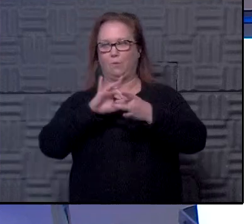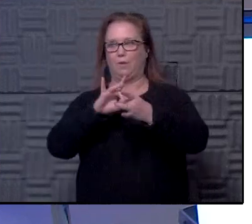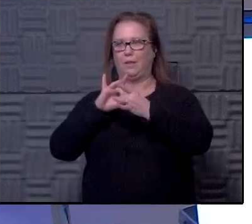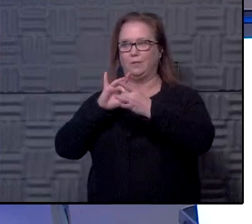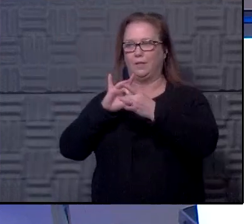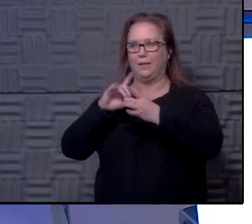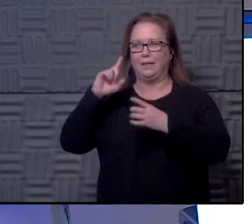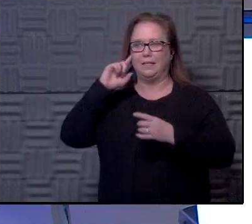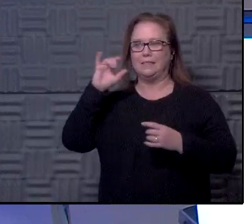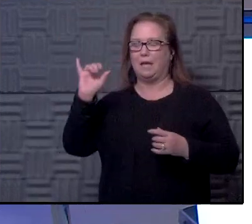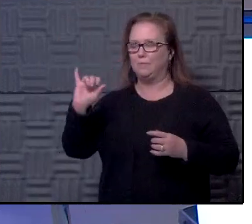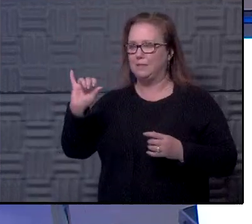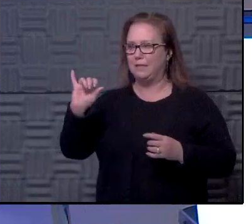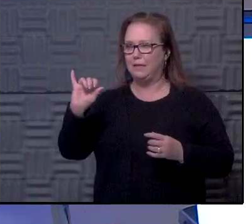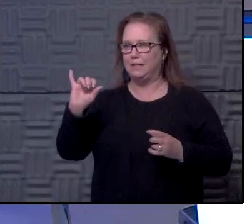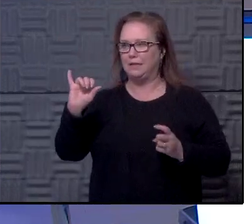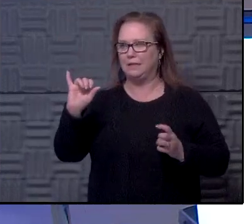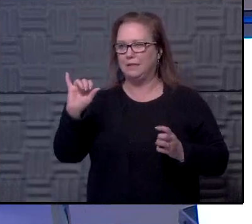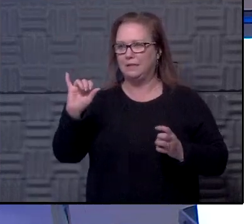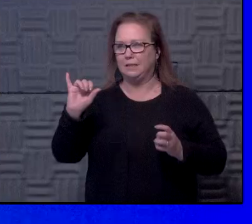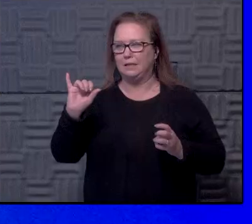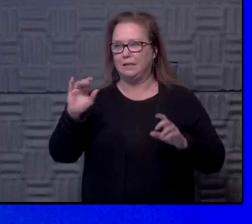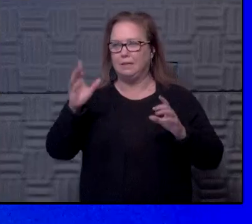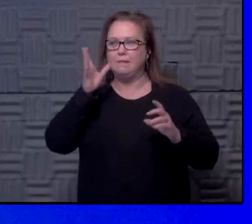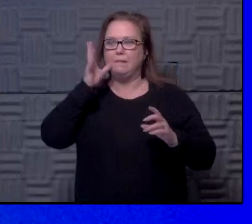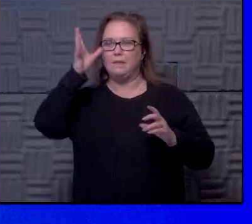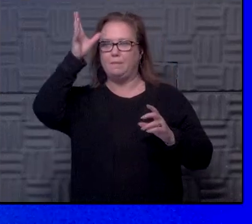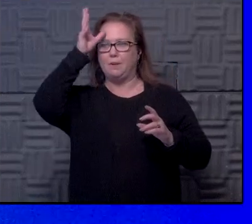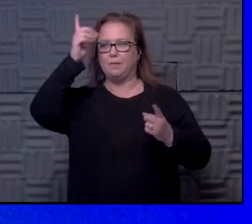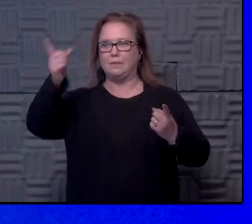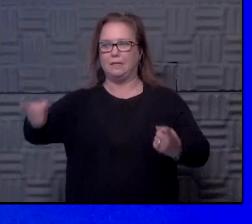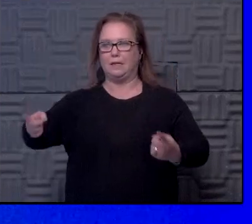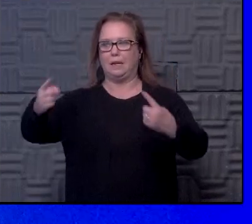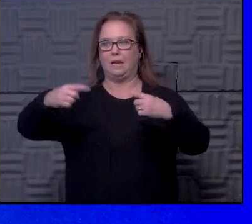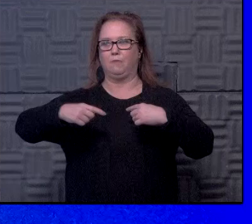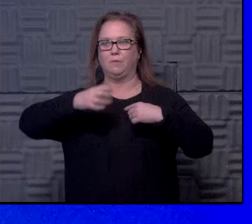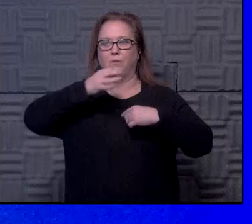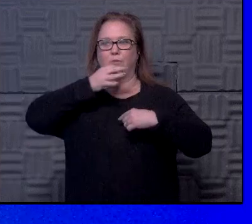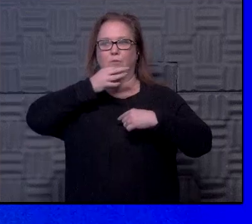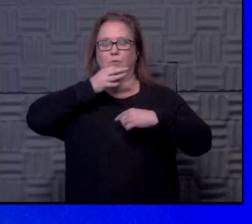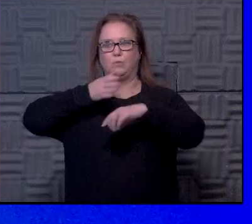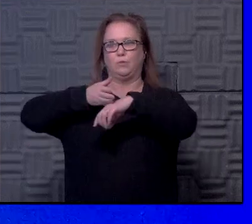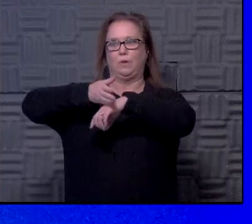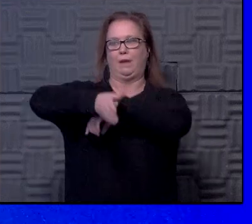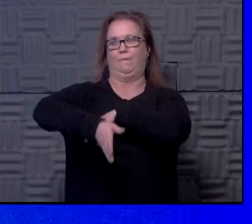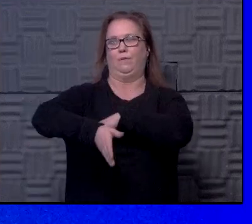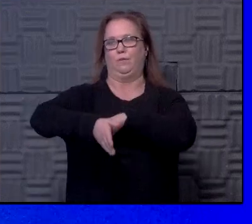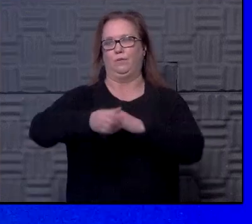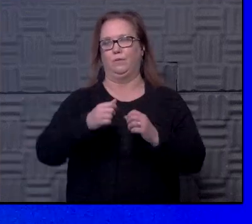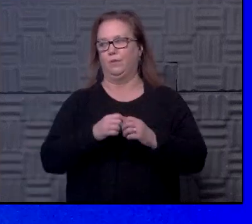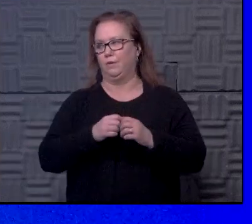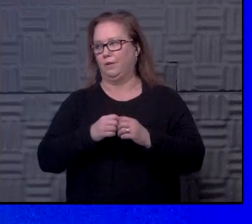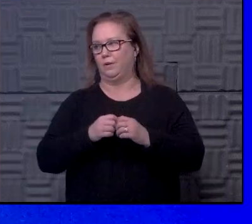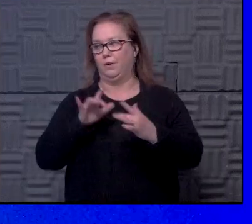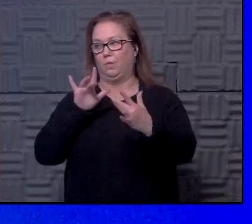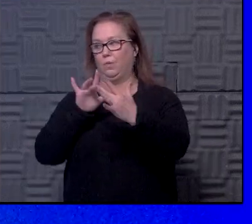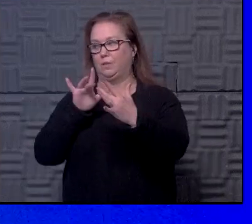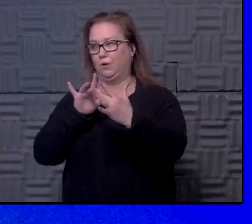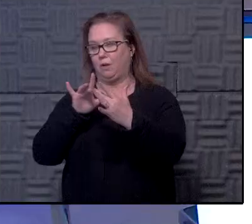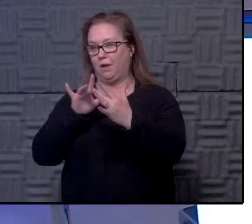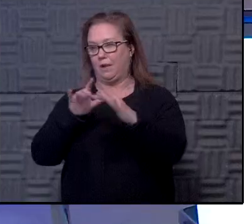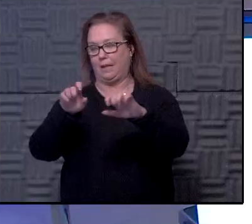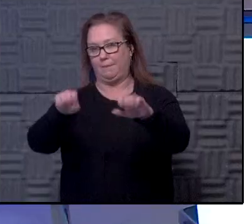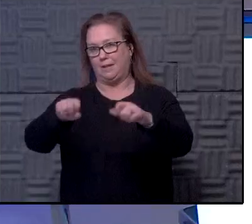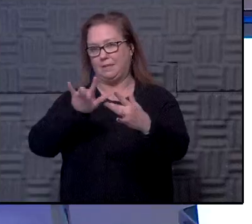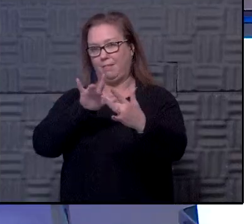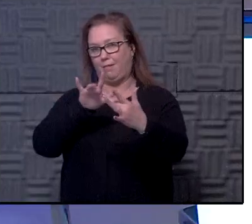it sounds like the parents came over pretty soon after. Yes. So was there contact